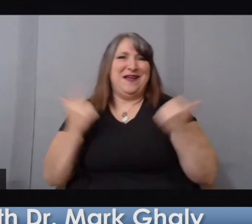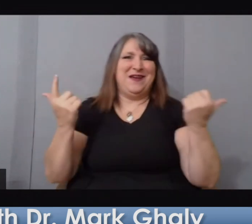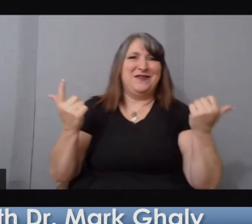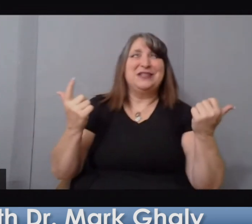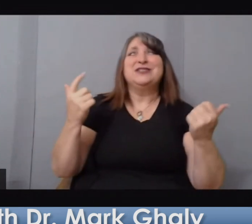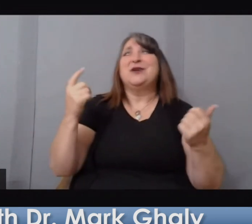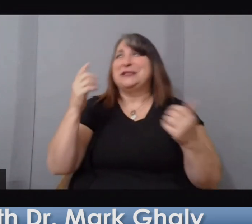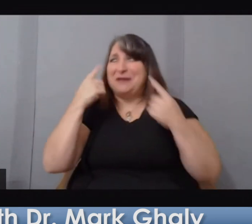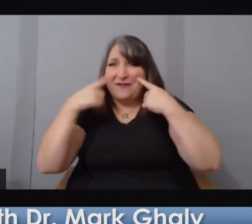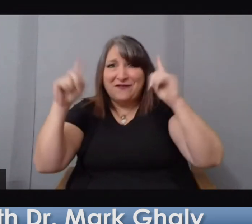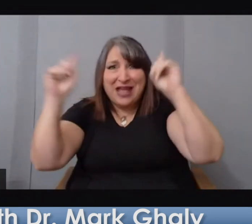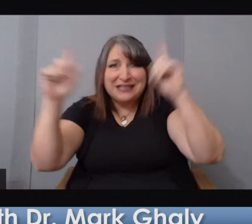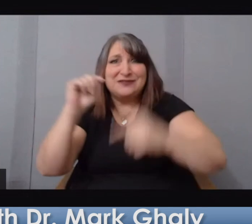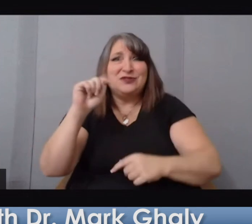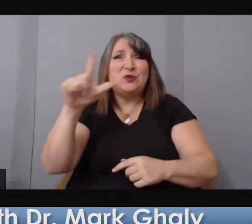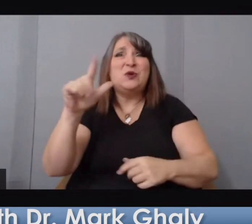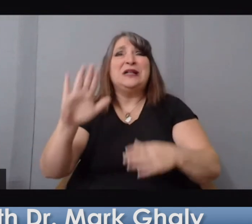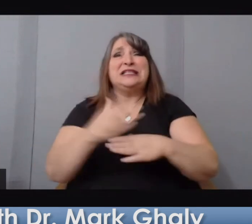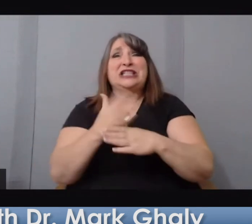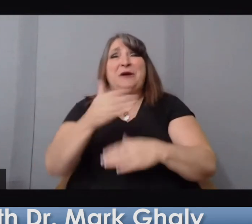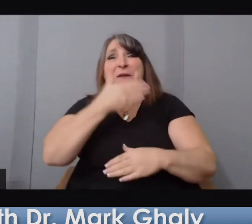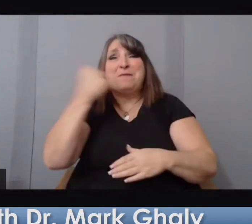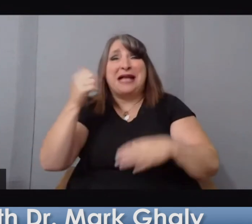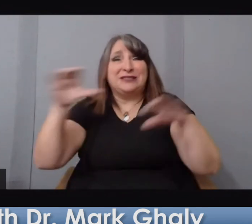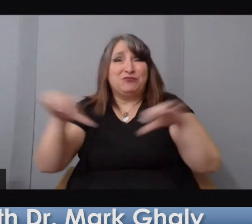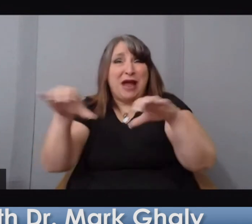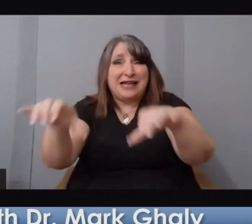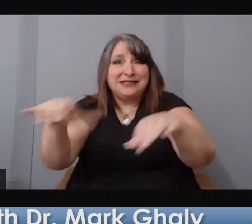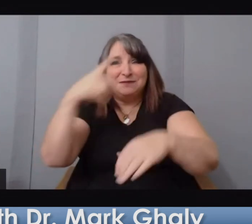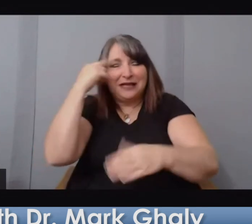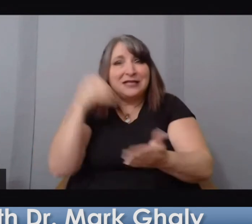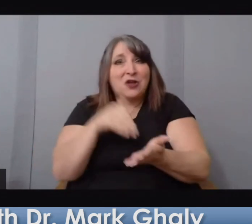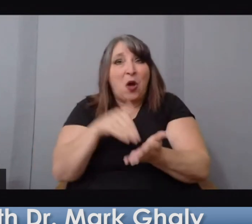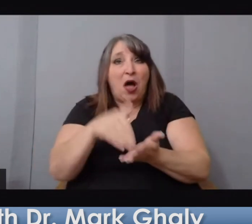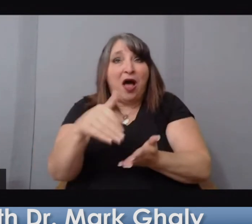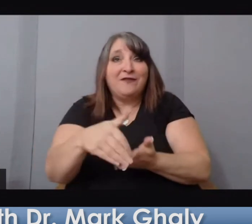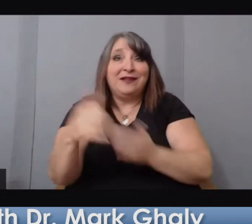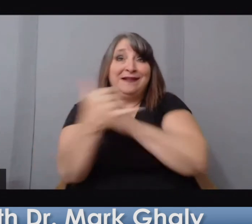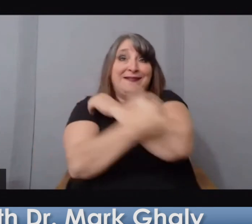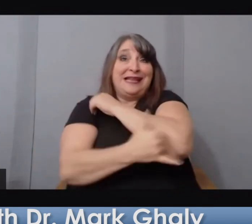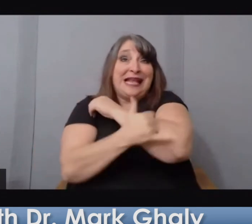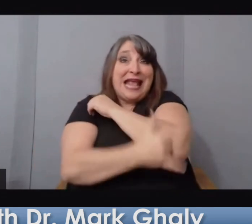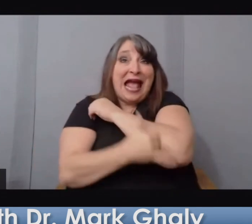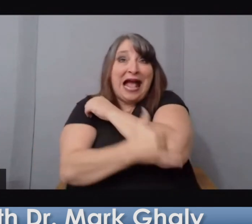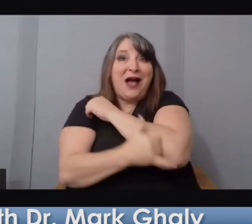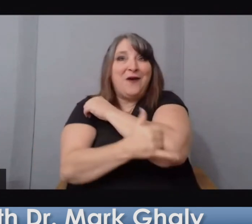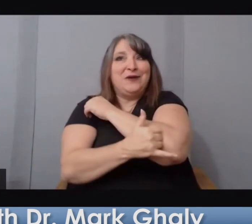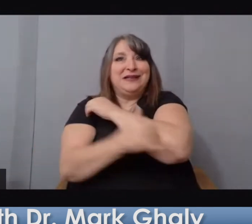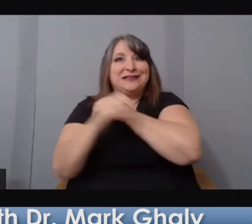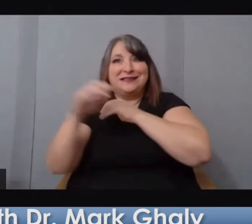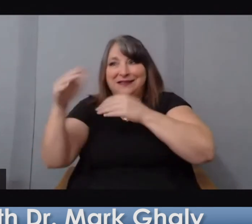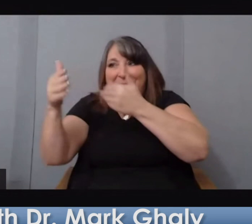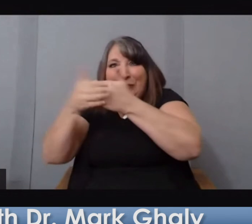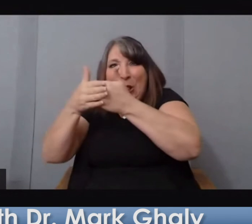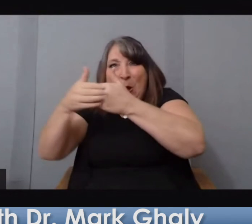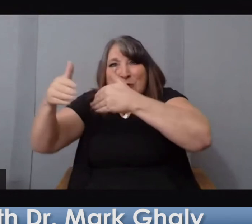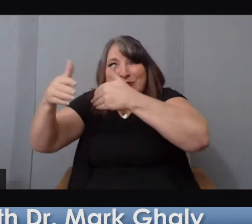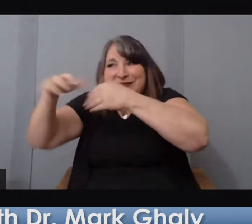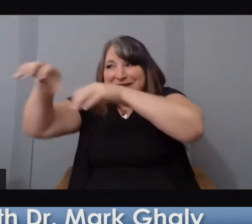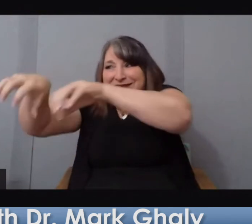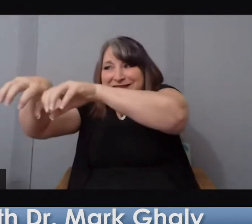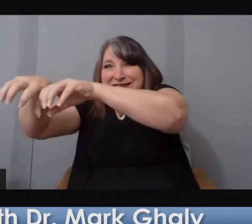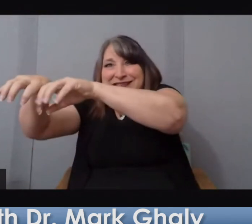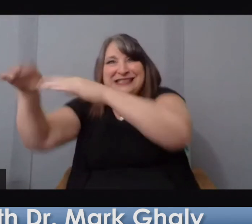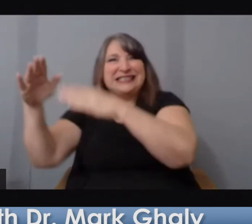in sharing best practices, because often the counties share a culture, share